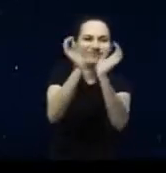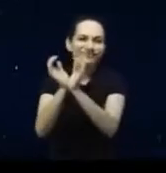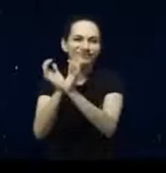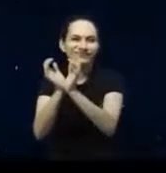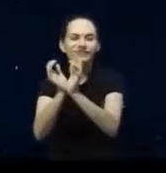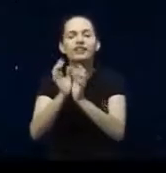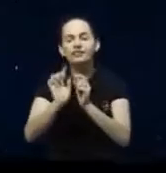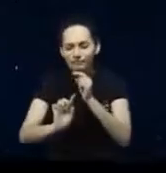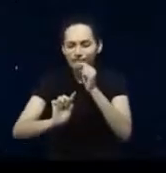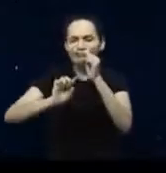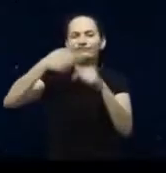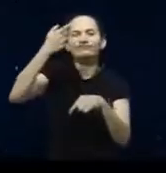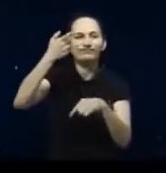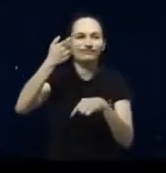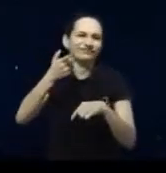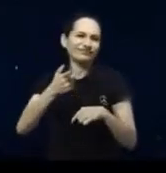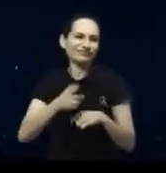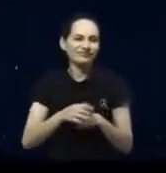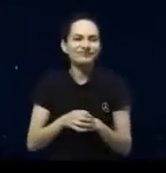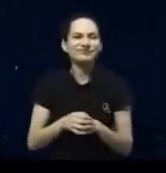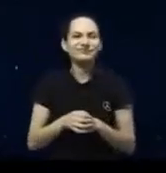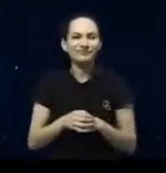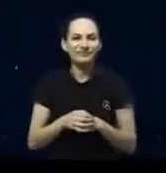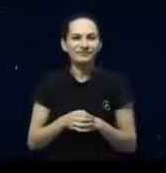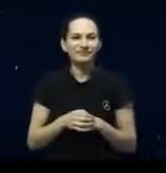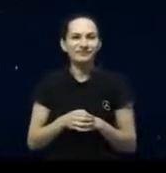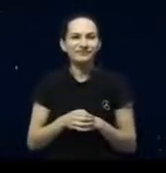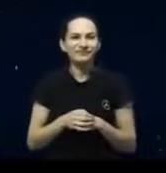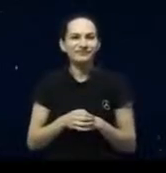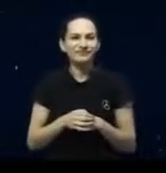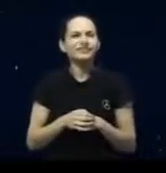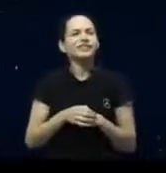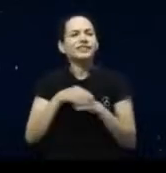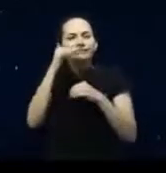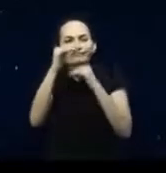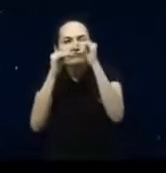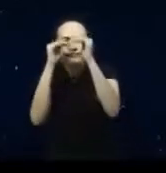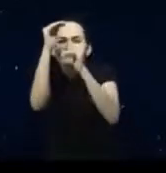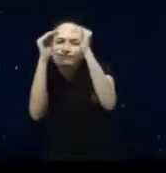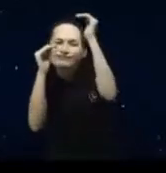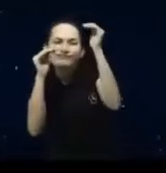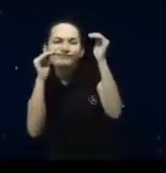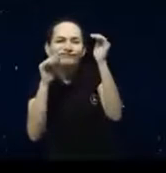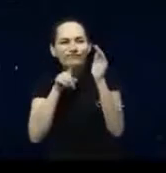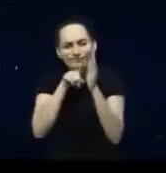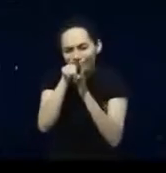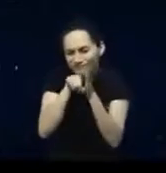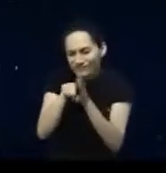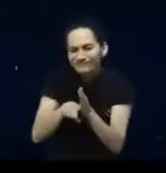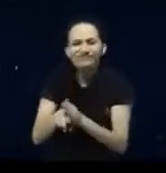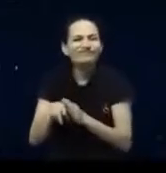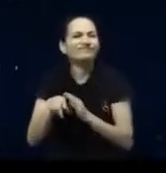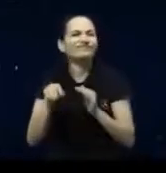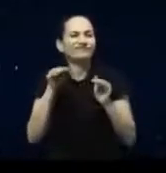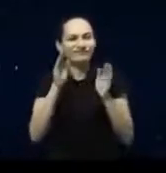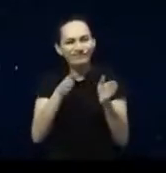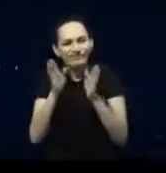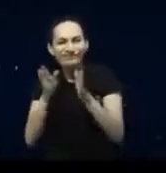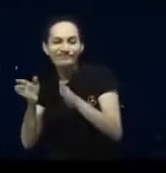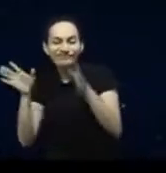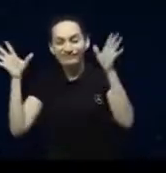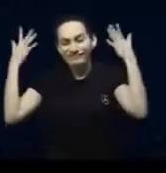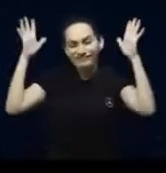with real estate II Greatest Hits One Direction Celso marketing